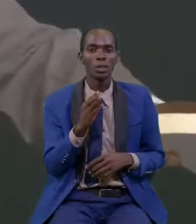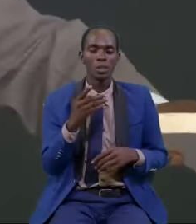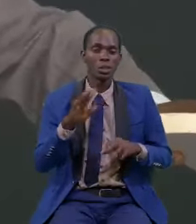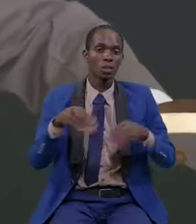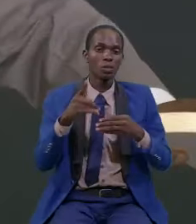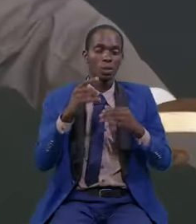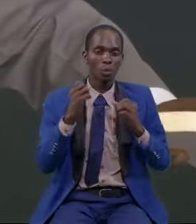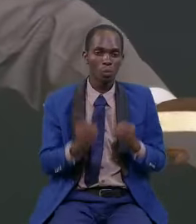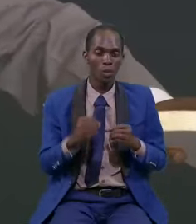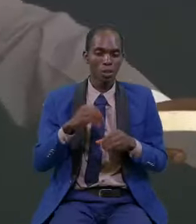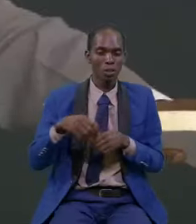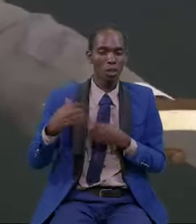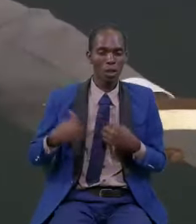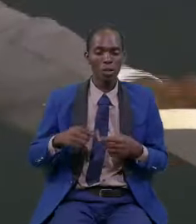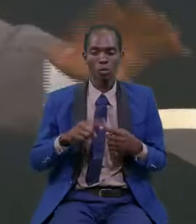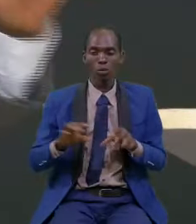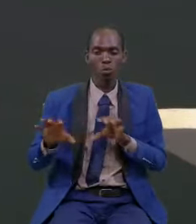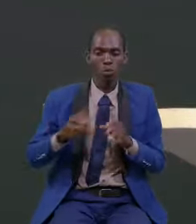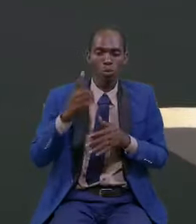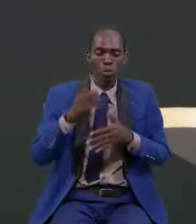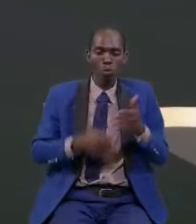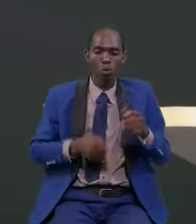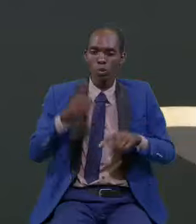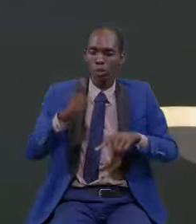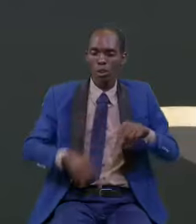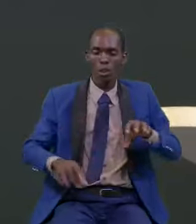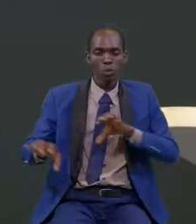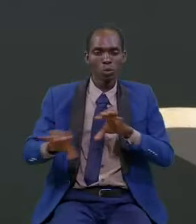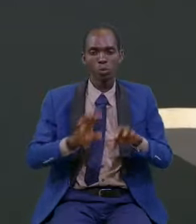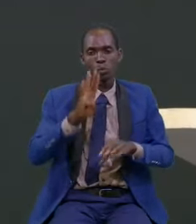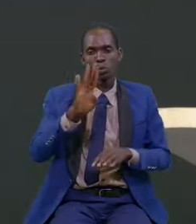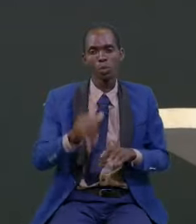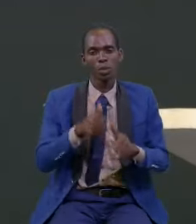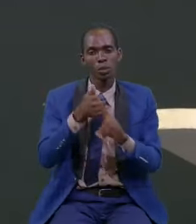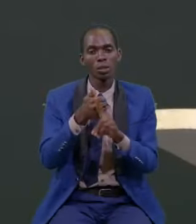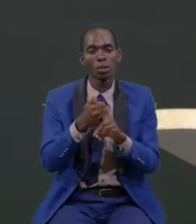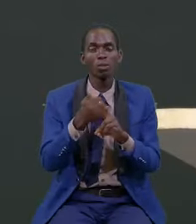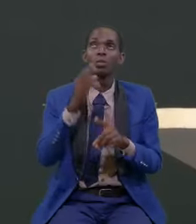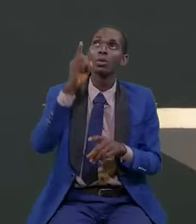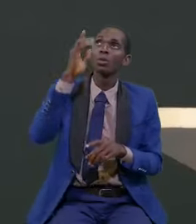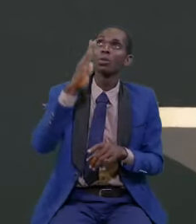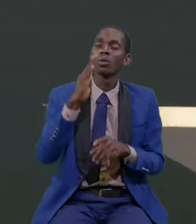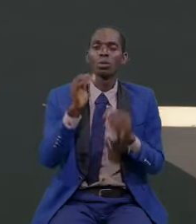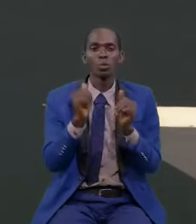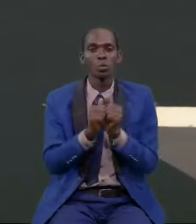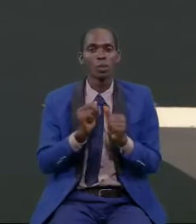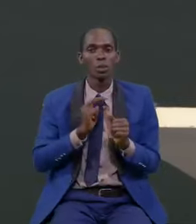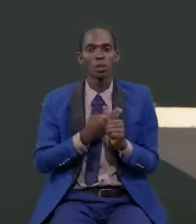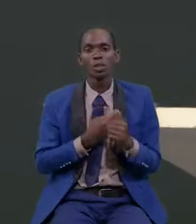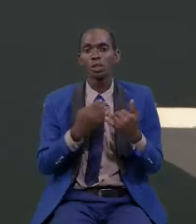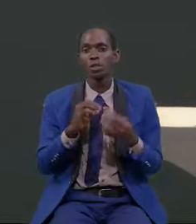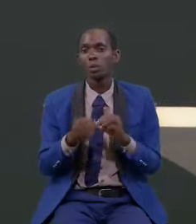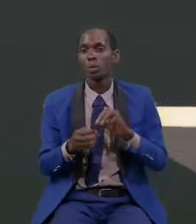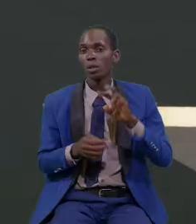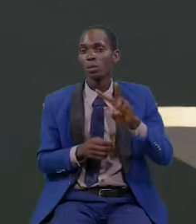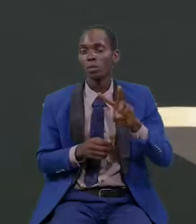do naturally. God with us. Look at number two. Number two, we're looking